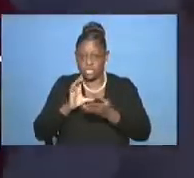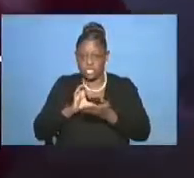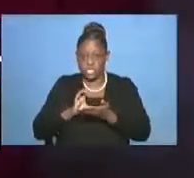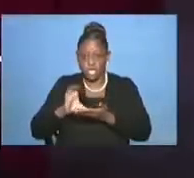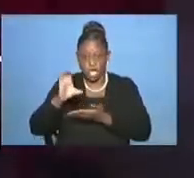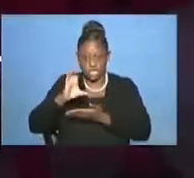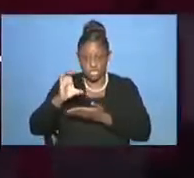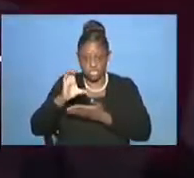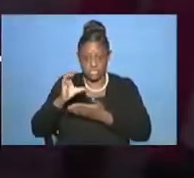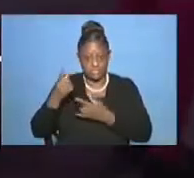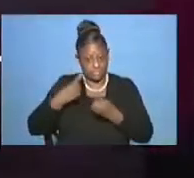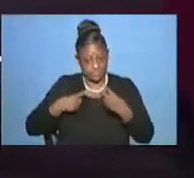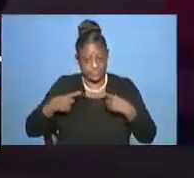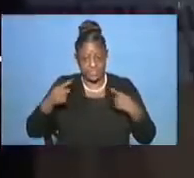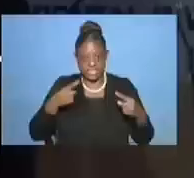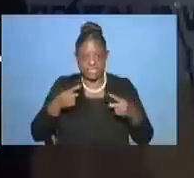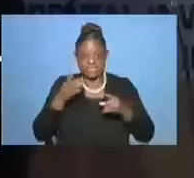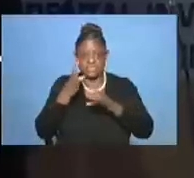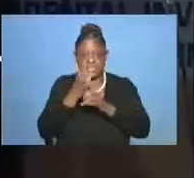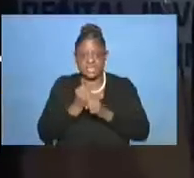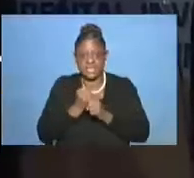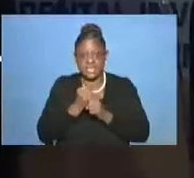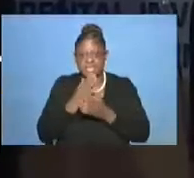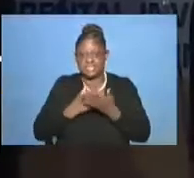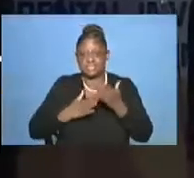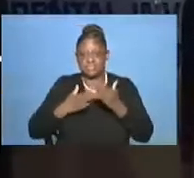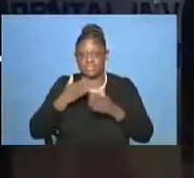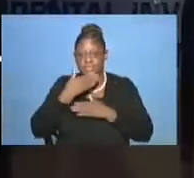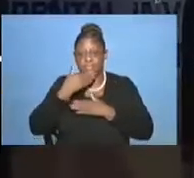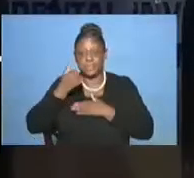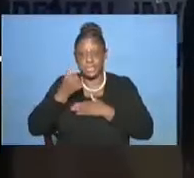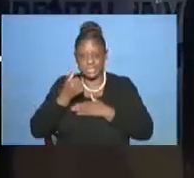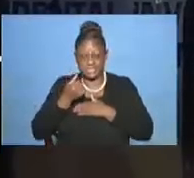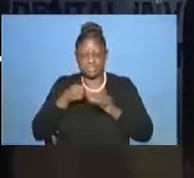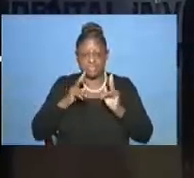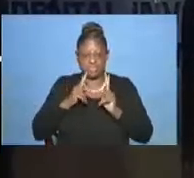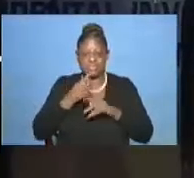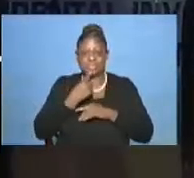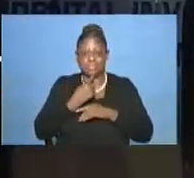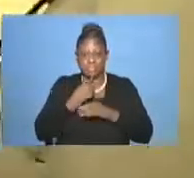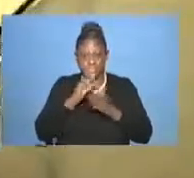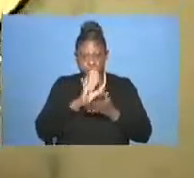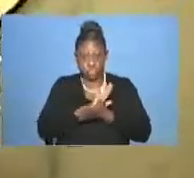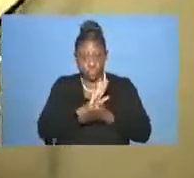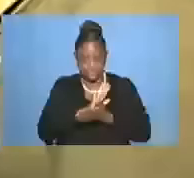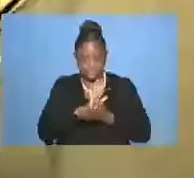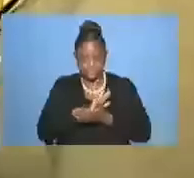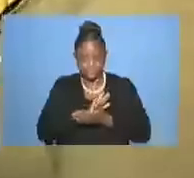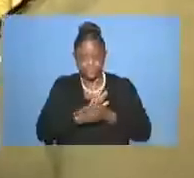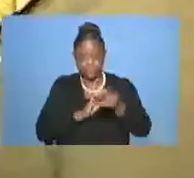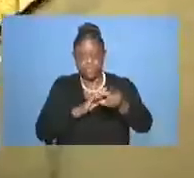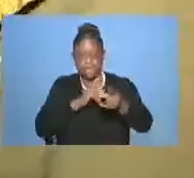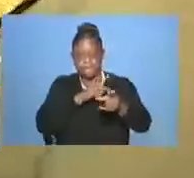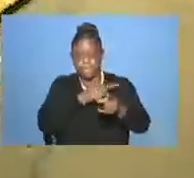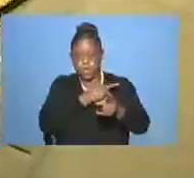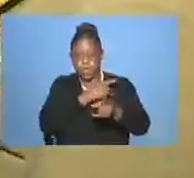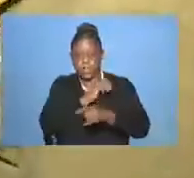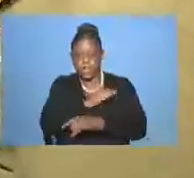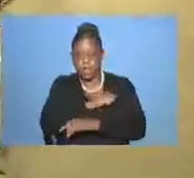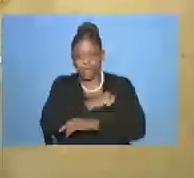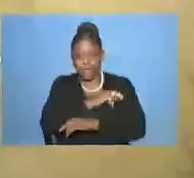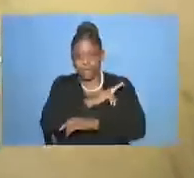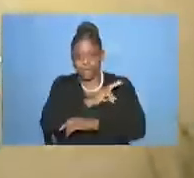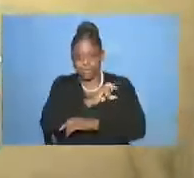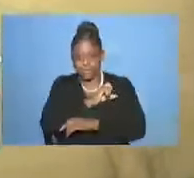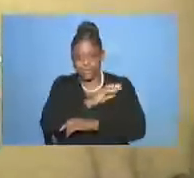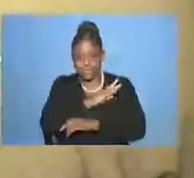America converged to recruit some of the best and brightest throughout the public school sector. Paul Aubrey says, as a parent, the